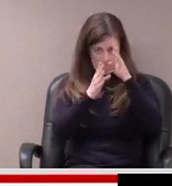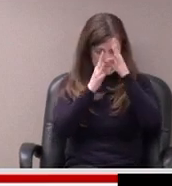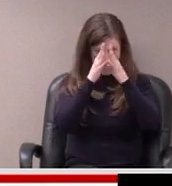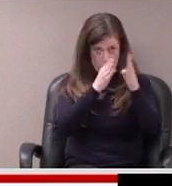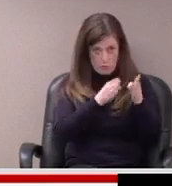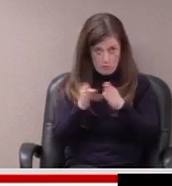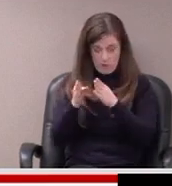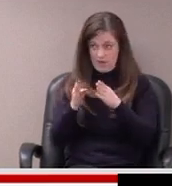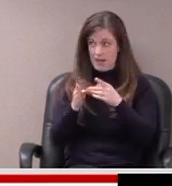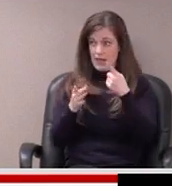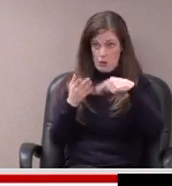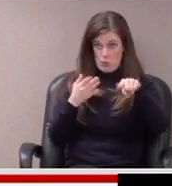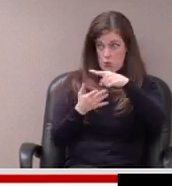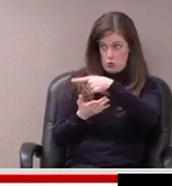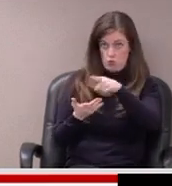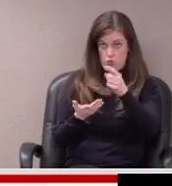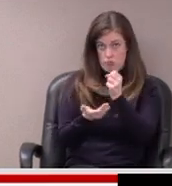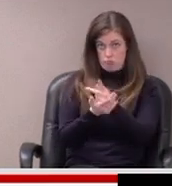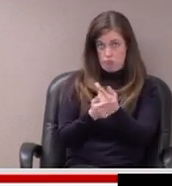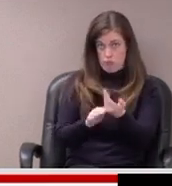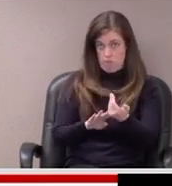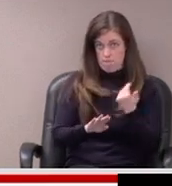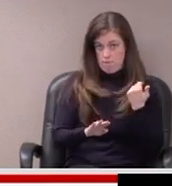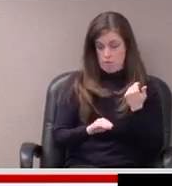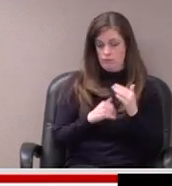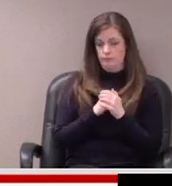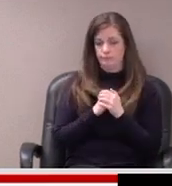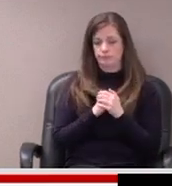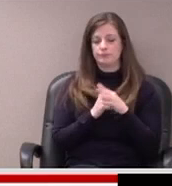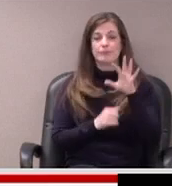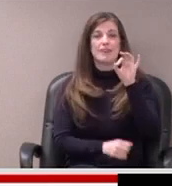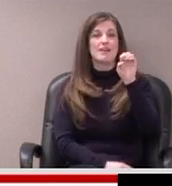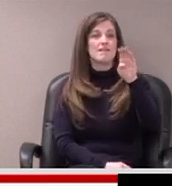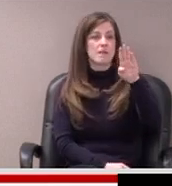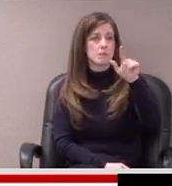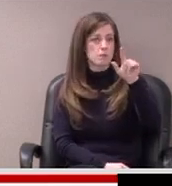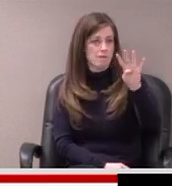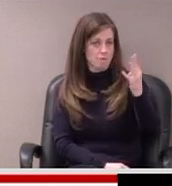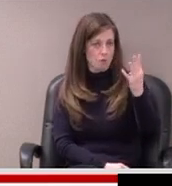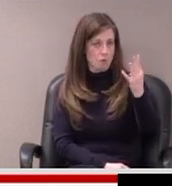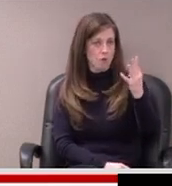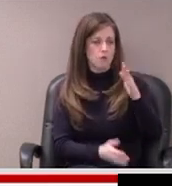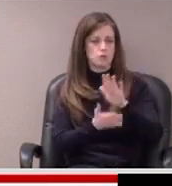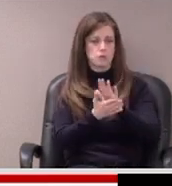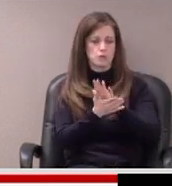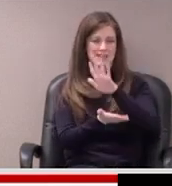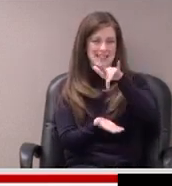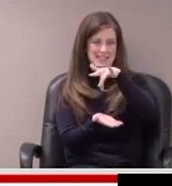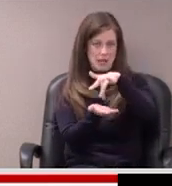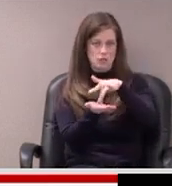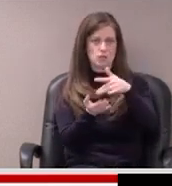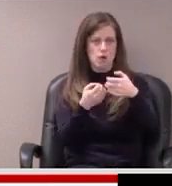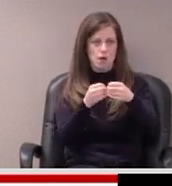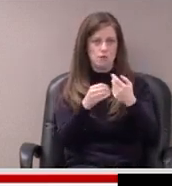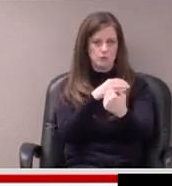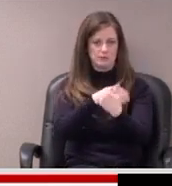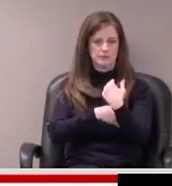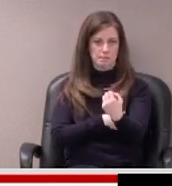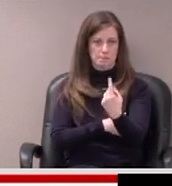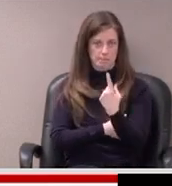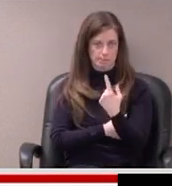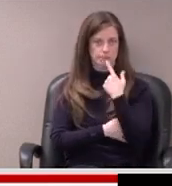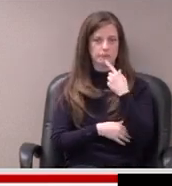approved earlier. Then on February 24th, schools and central office will submit back to us